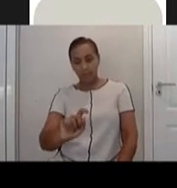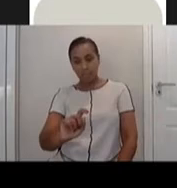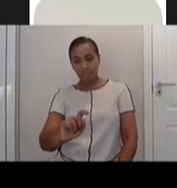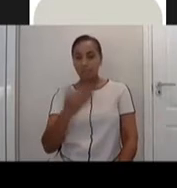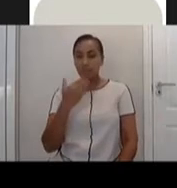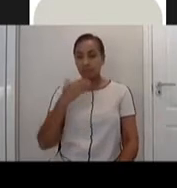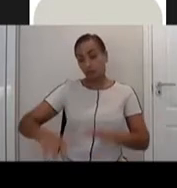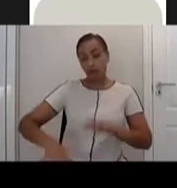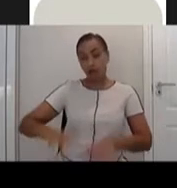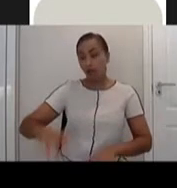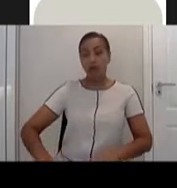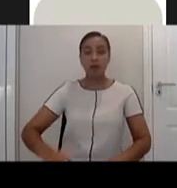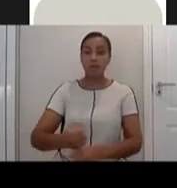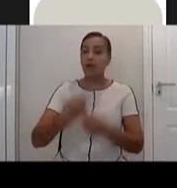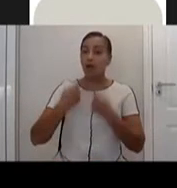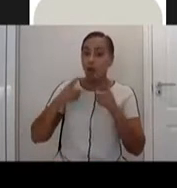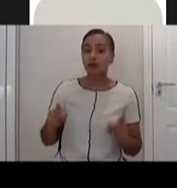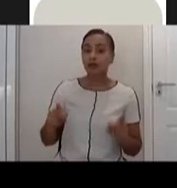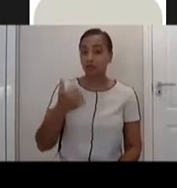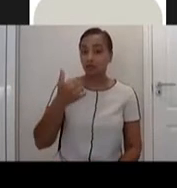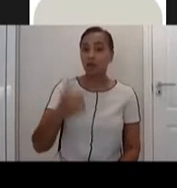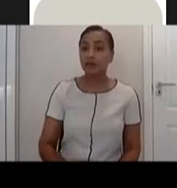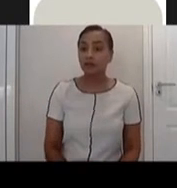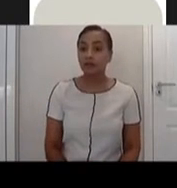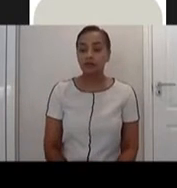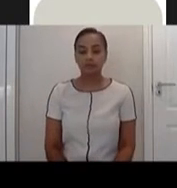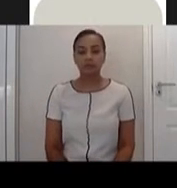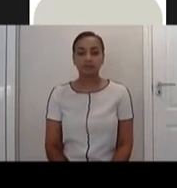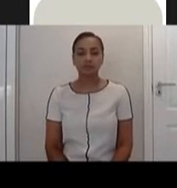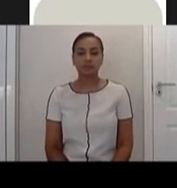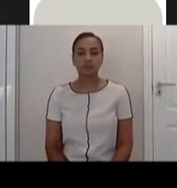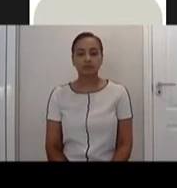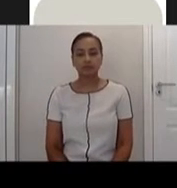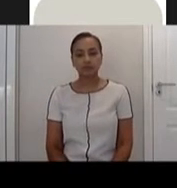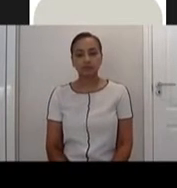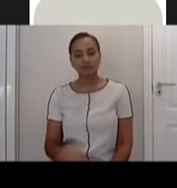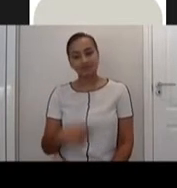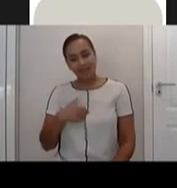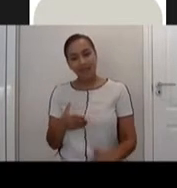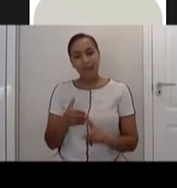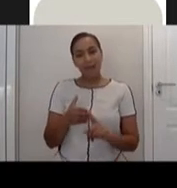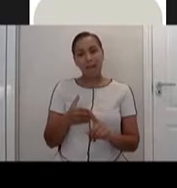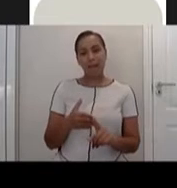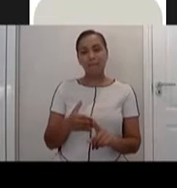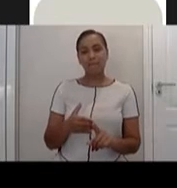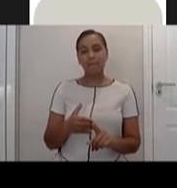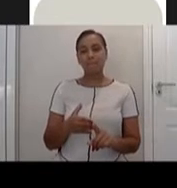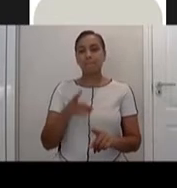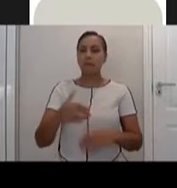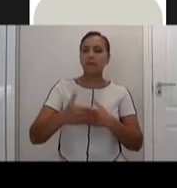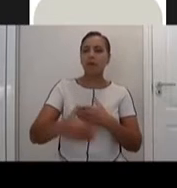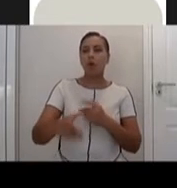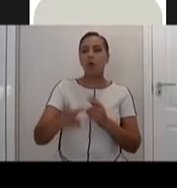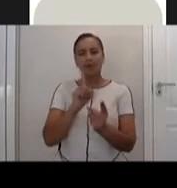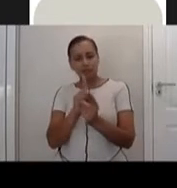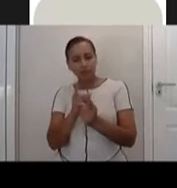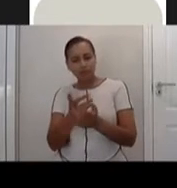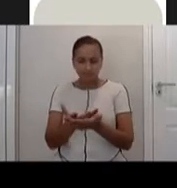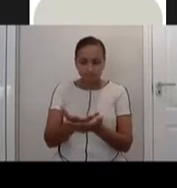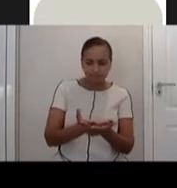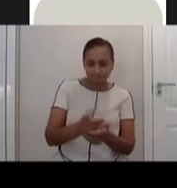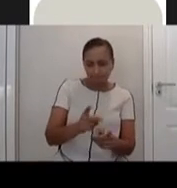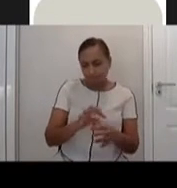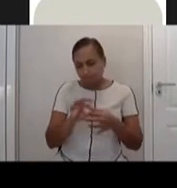in and make comments. What I will try to do is to help it become a little bit more interactive, is either read out some of